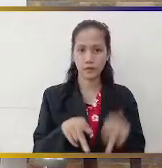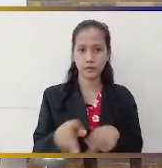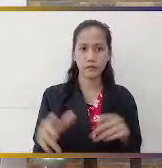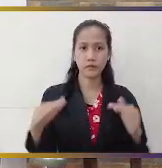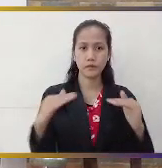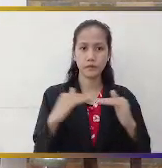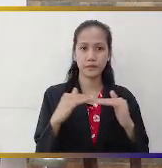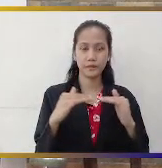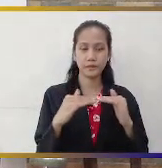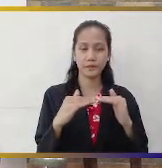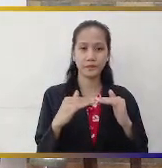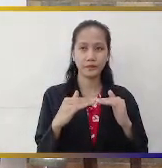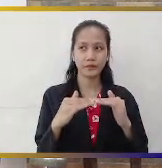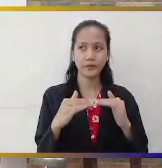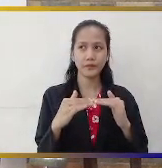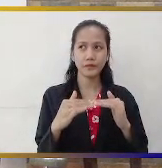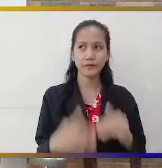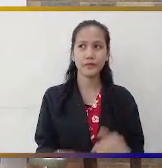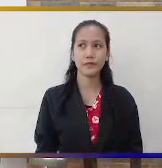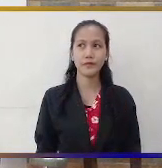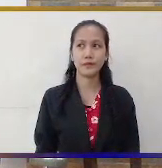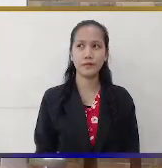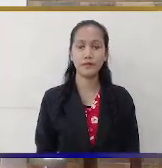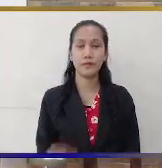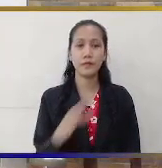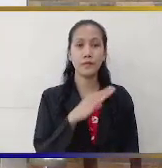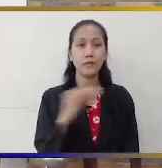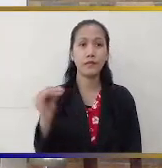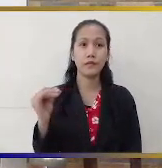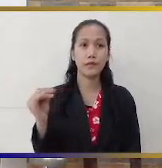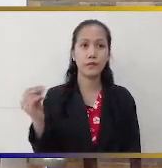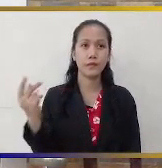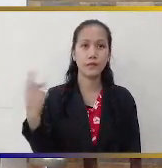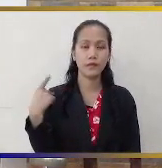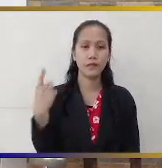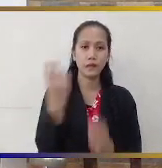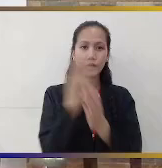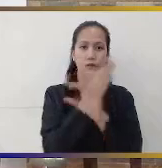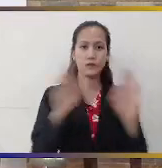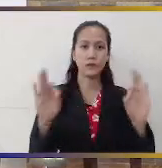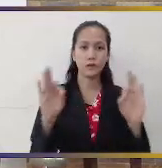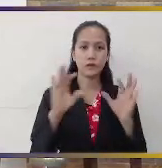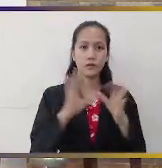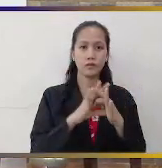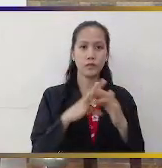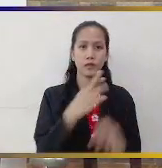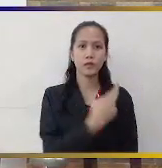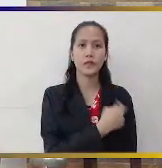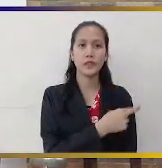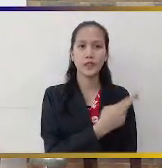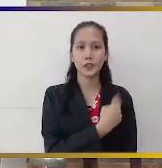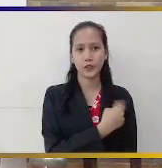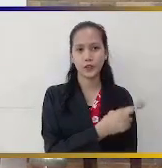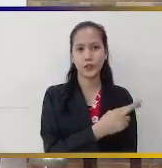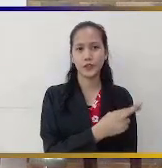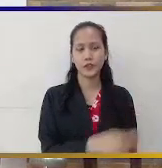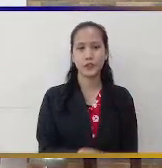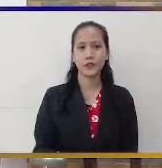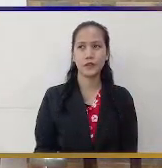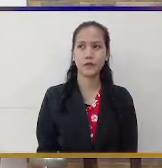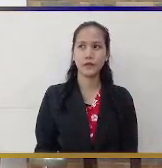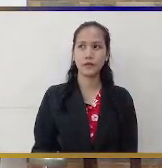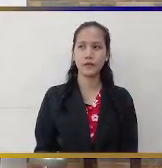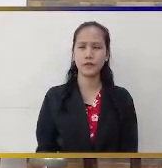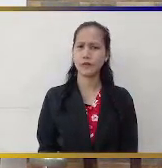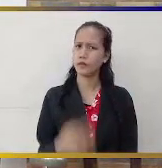that there is, are you listening? That there is freedom of religion. Who gave us